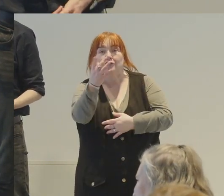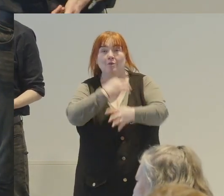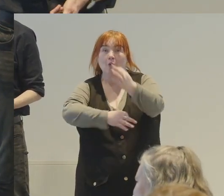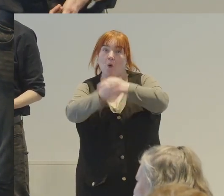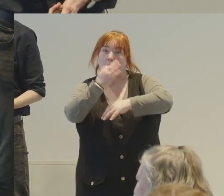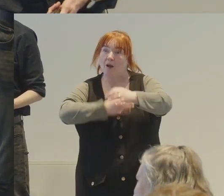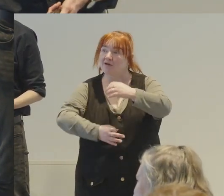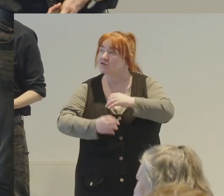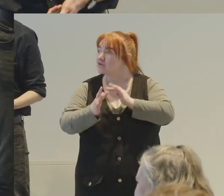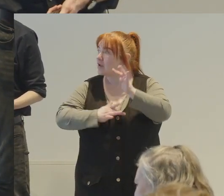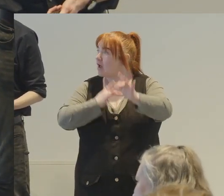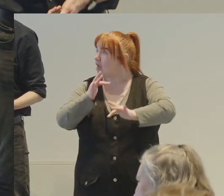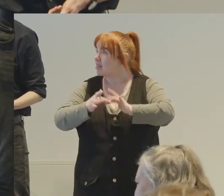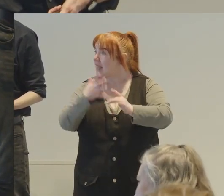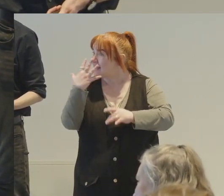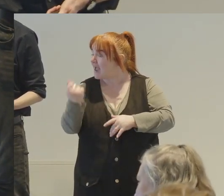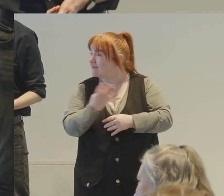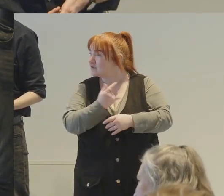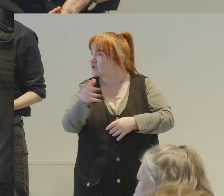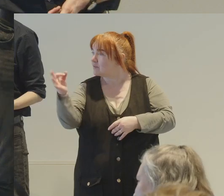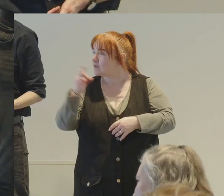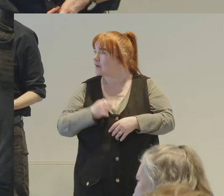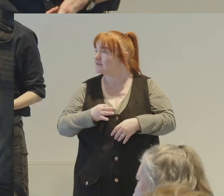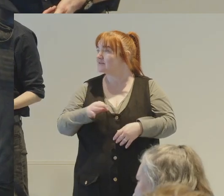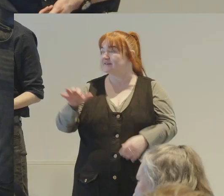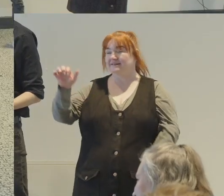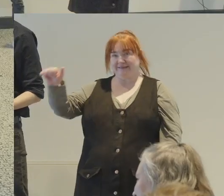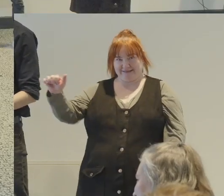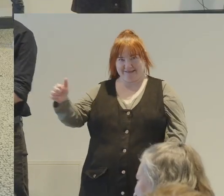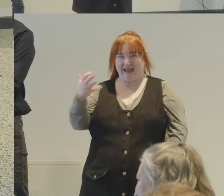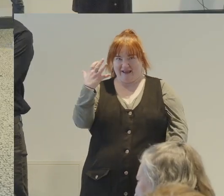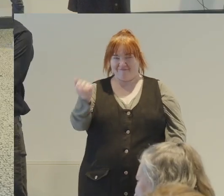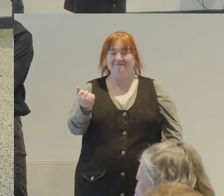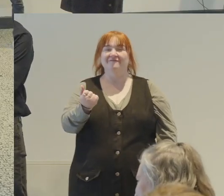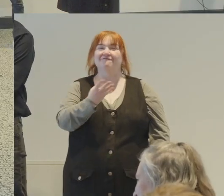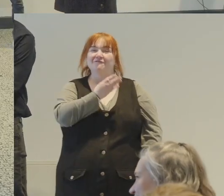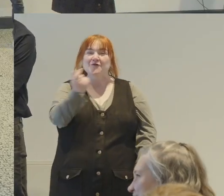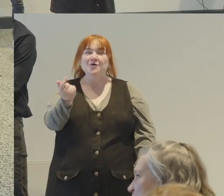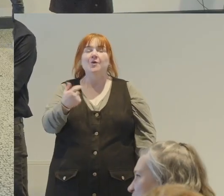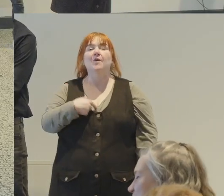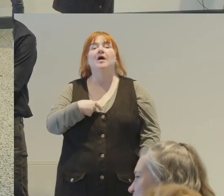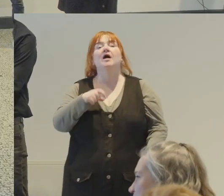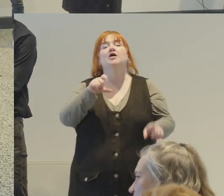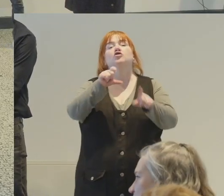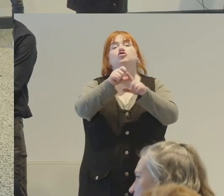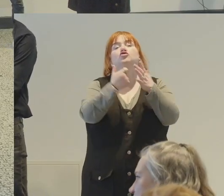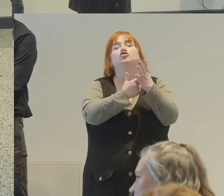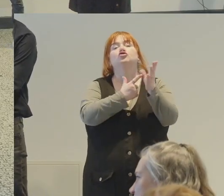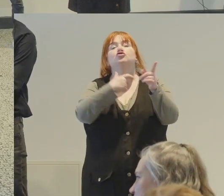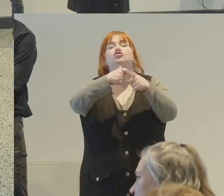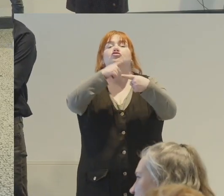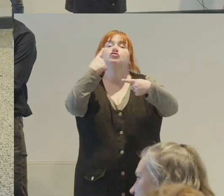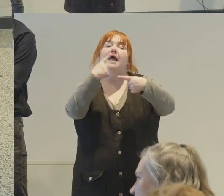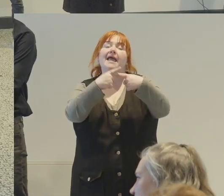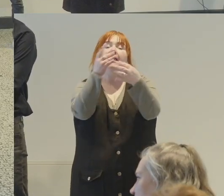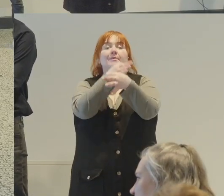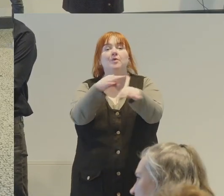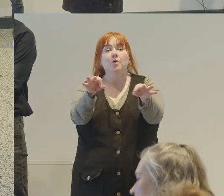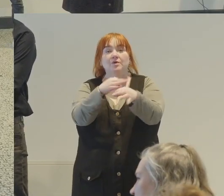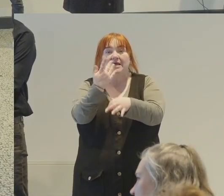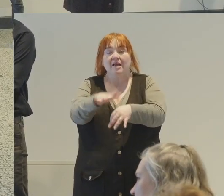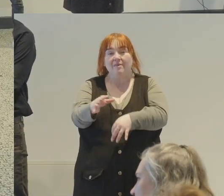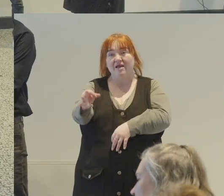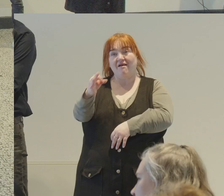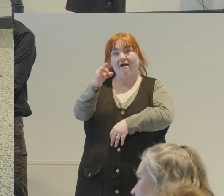online. Megan, have you got any questions? Yeah, there's a few, thank you. So Drake Music has asked, is it likely